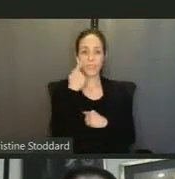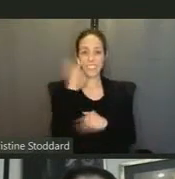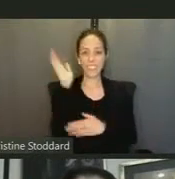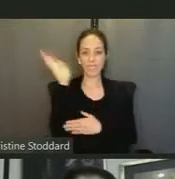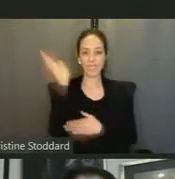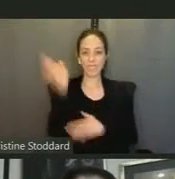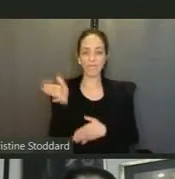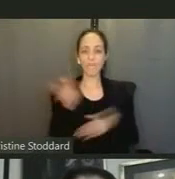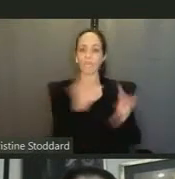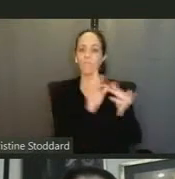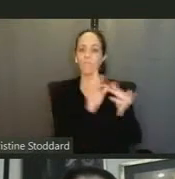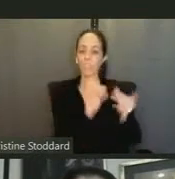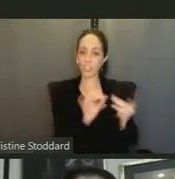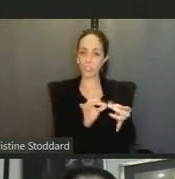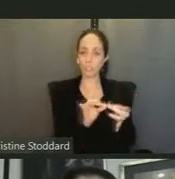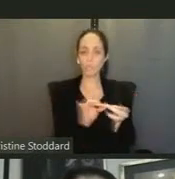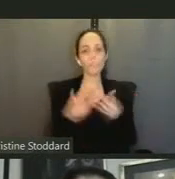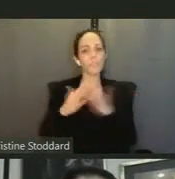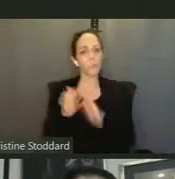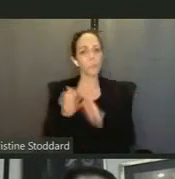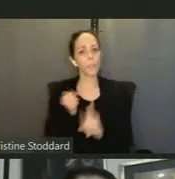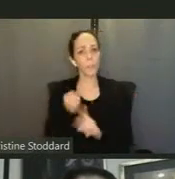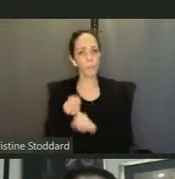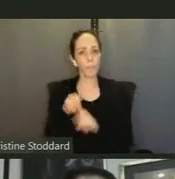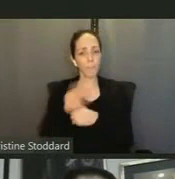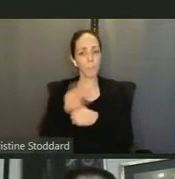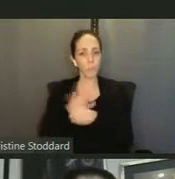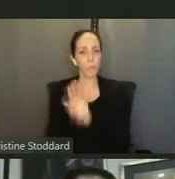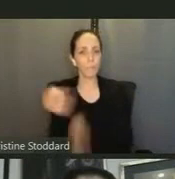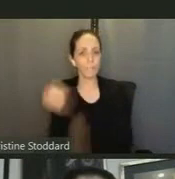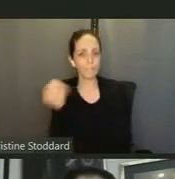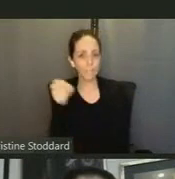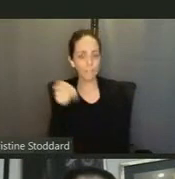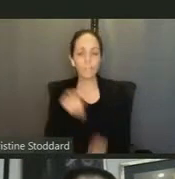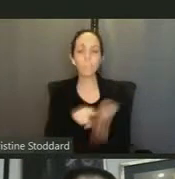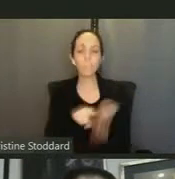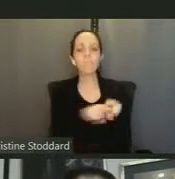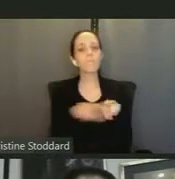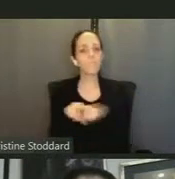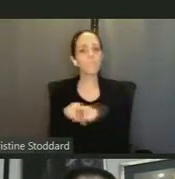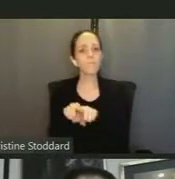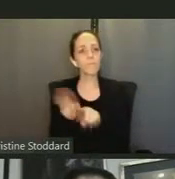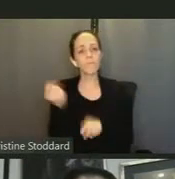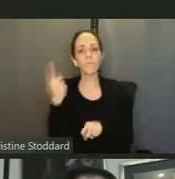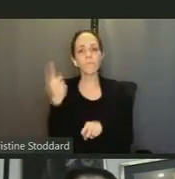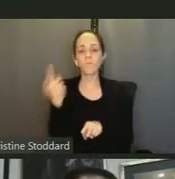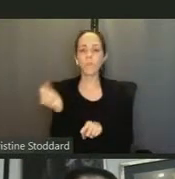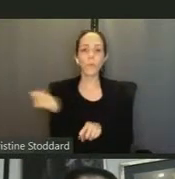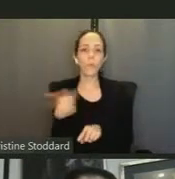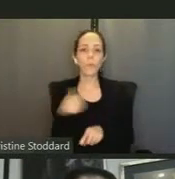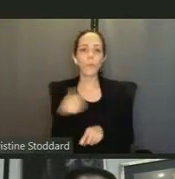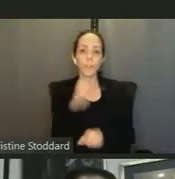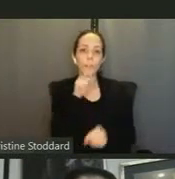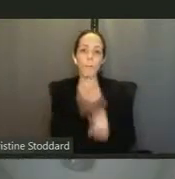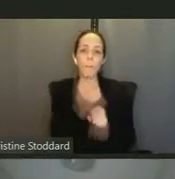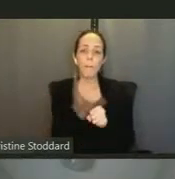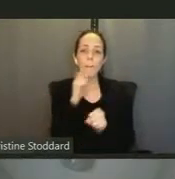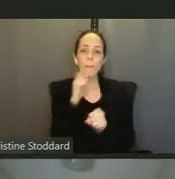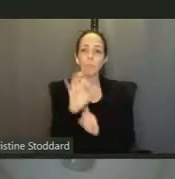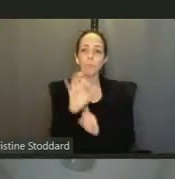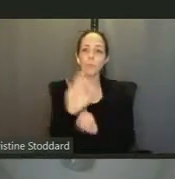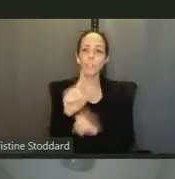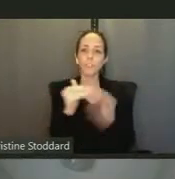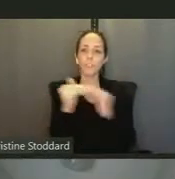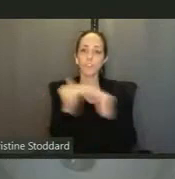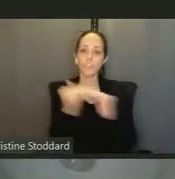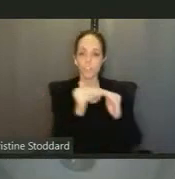mentioned tonight, while our community has been impacted by COVID, we also collectively have a steadfast commitment to racial justice and want to